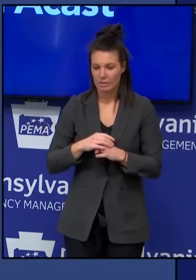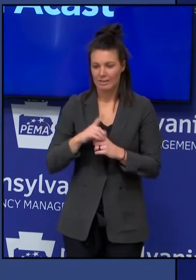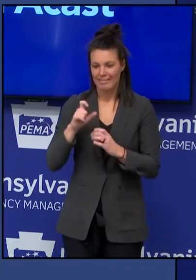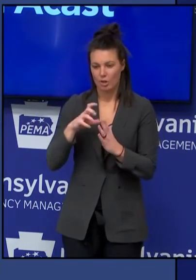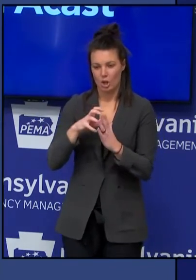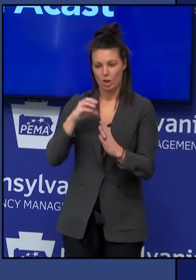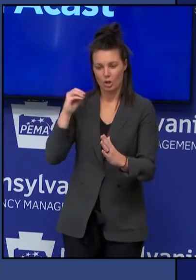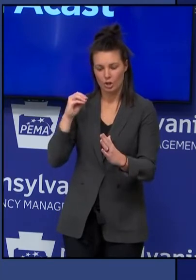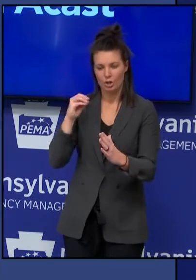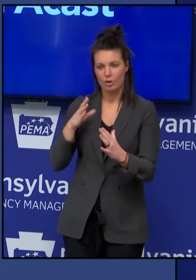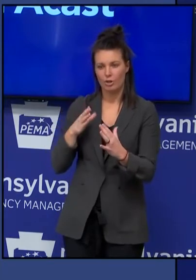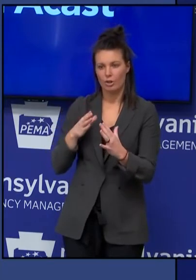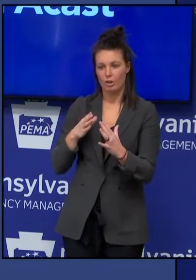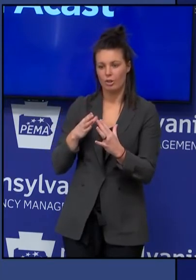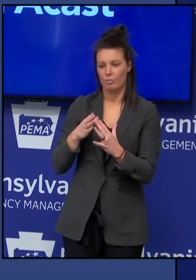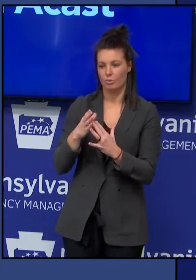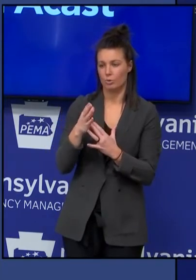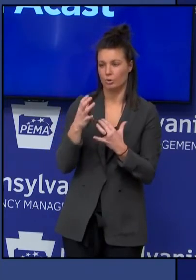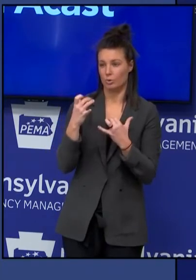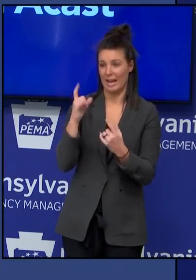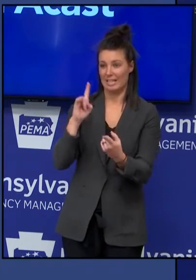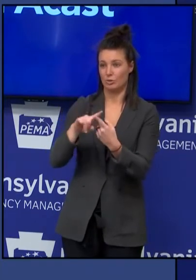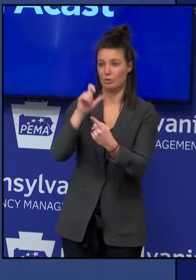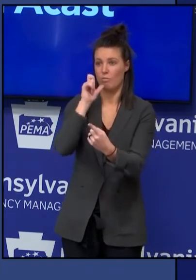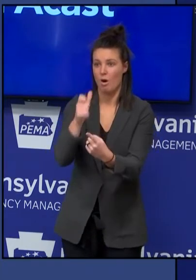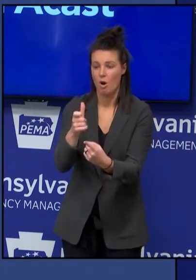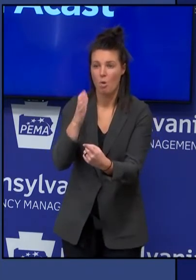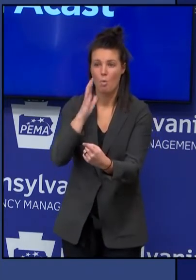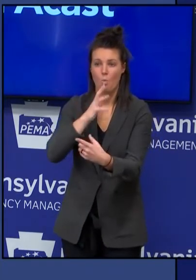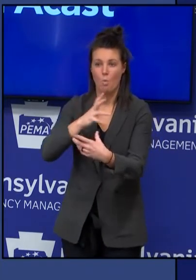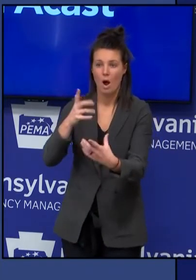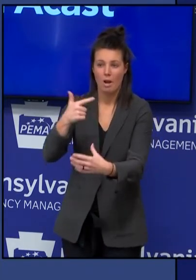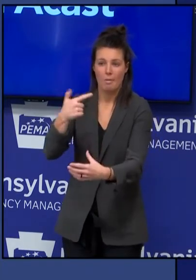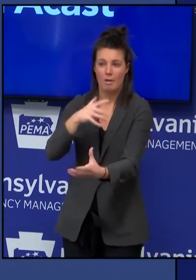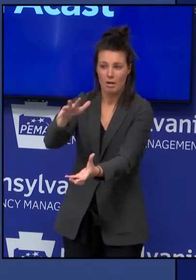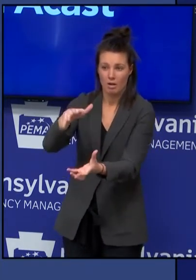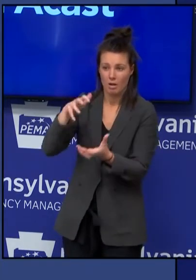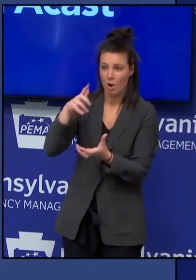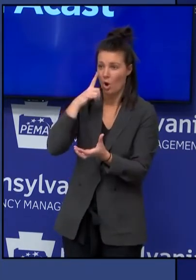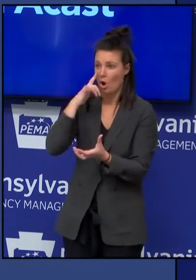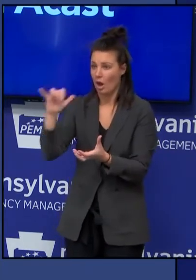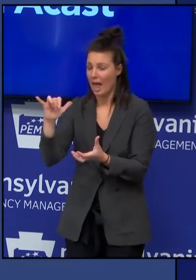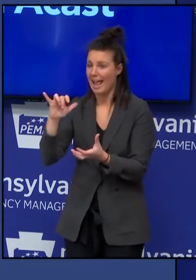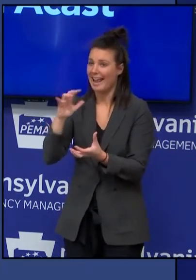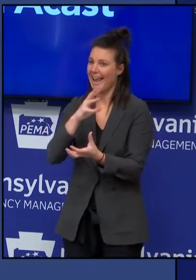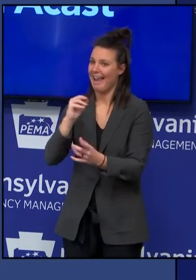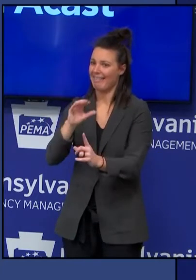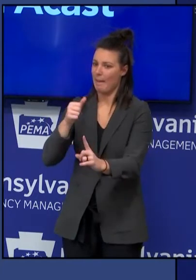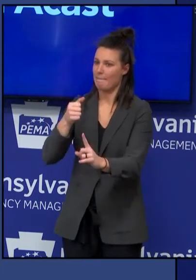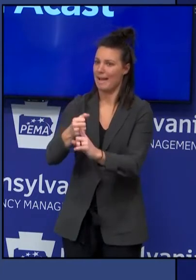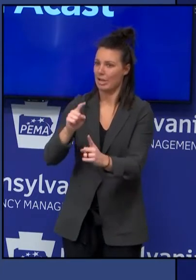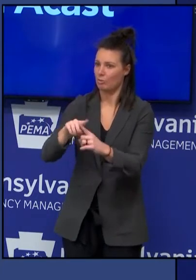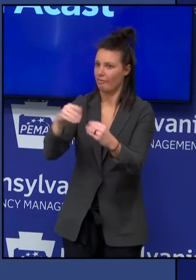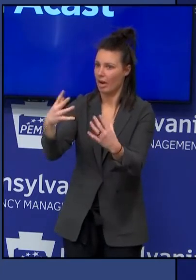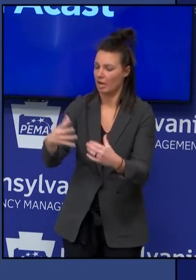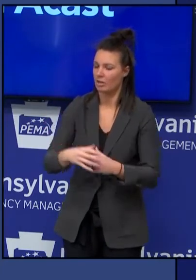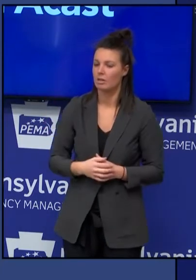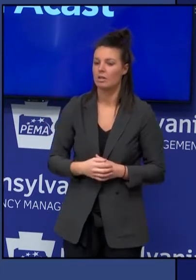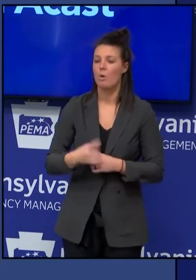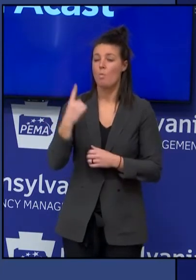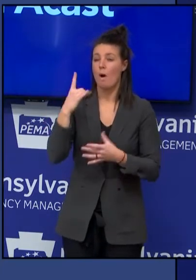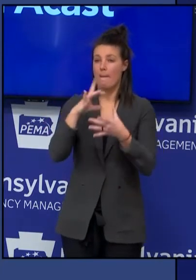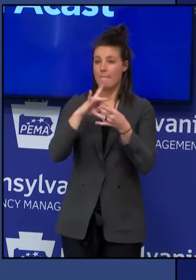through today into tomorrow what their allocations will be and the impact to them. But if there was one message to be able